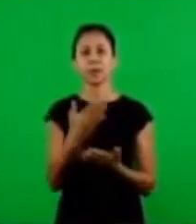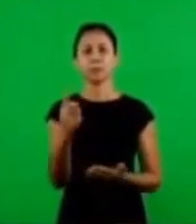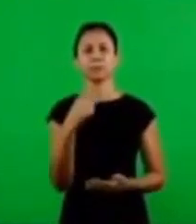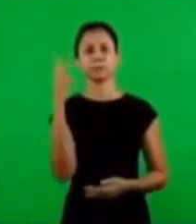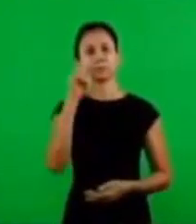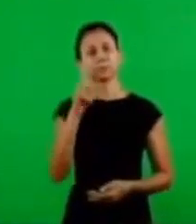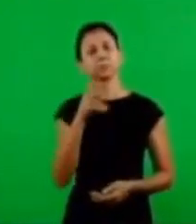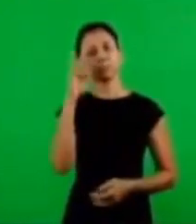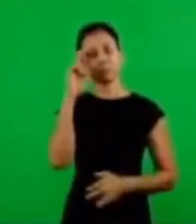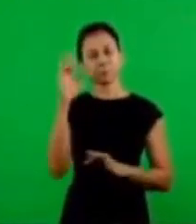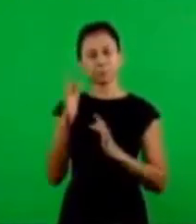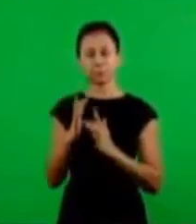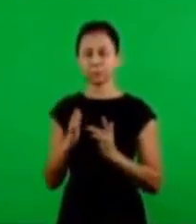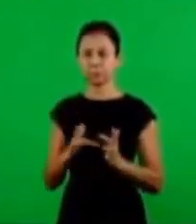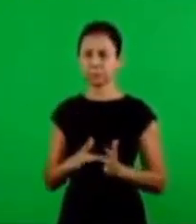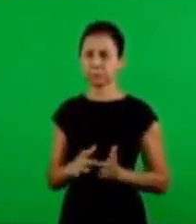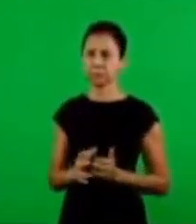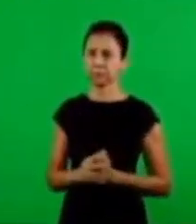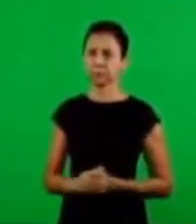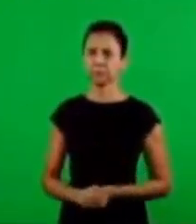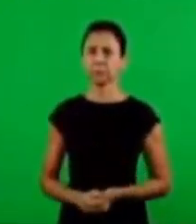I greet you, brethren, with the peace of the Lord.